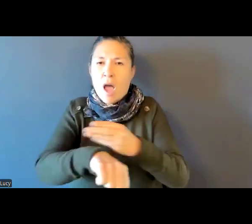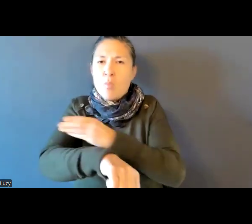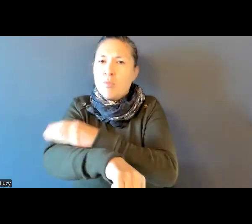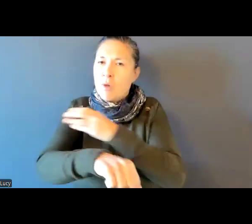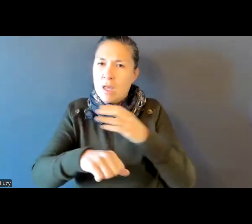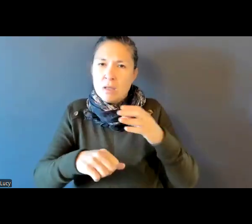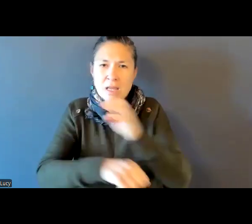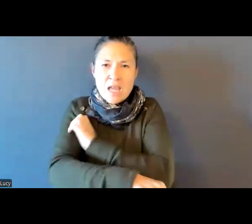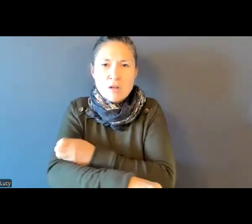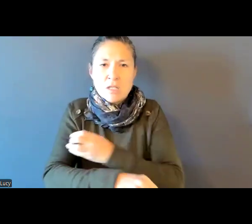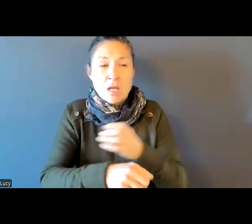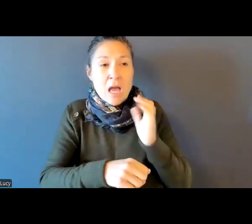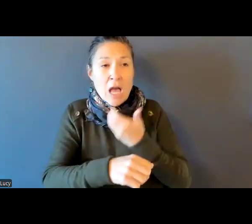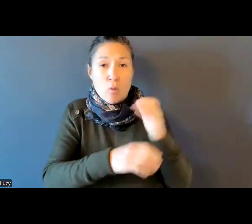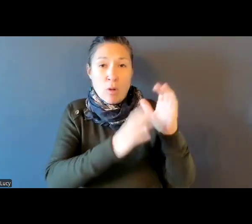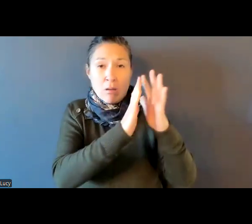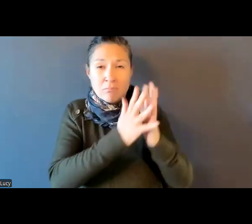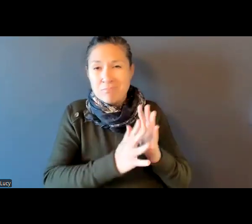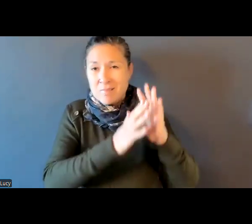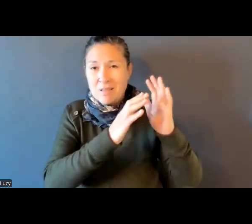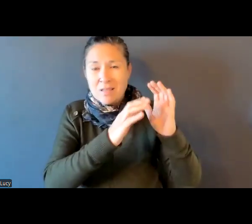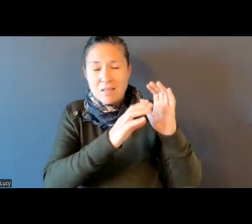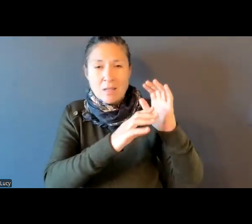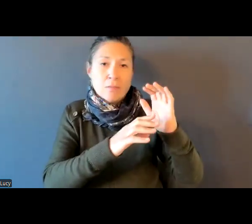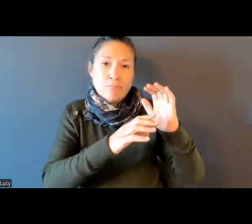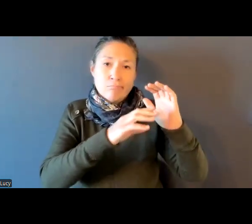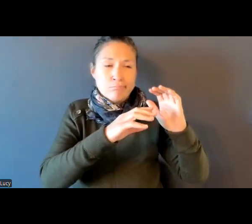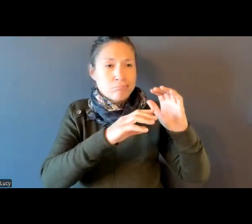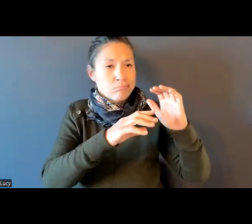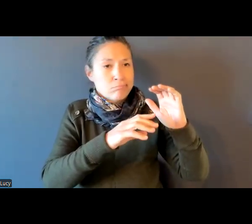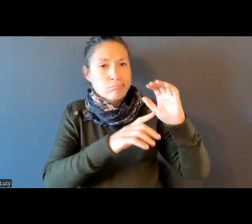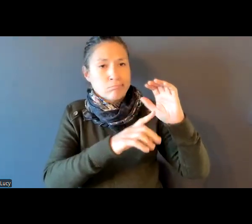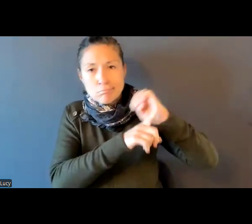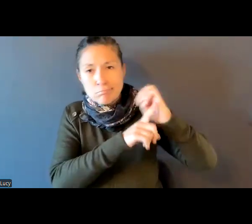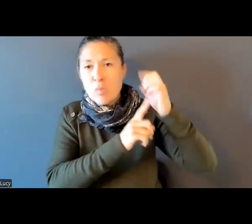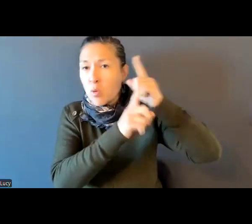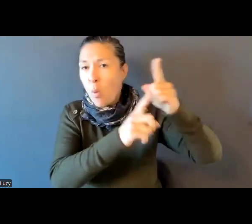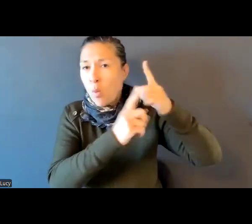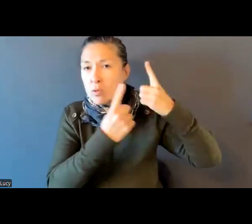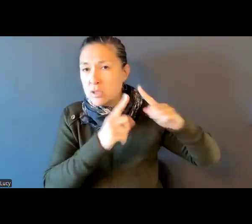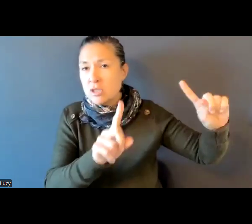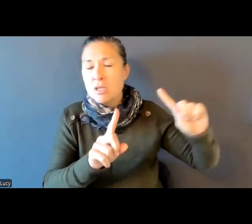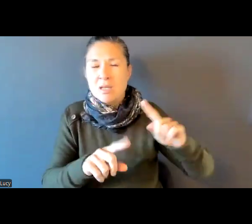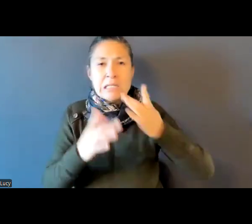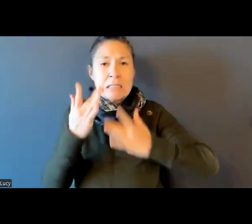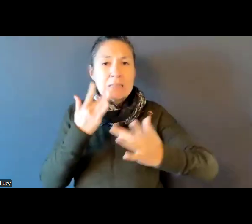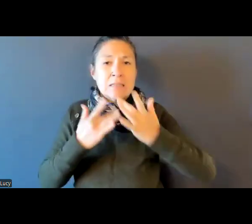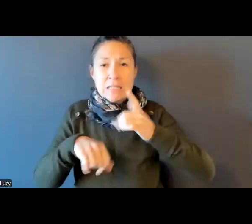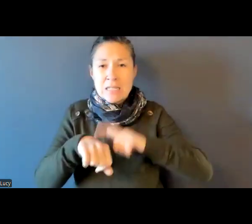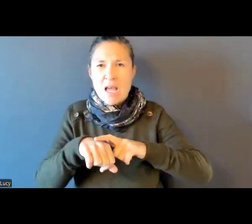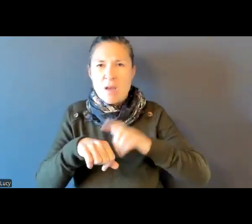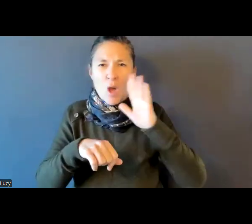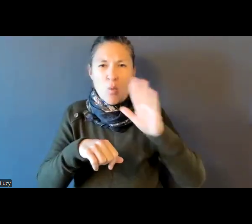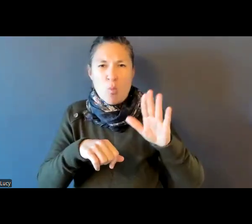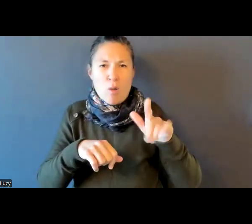goals. The time is short, so I'll just let Dylan take it from here.